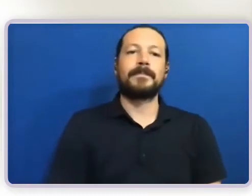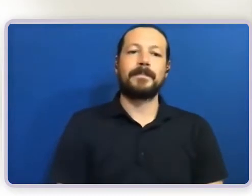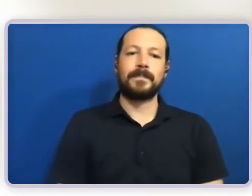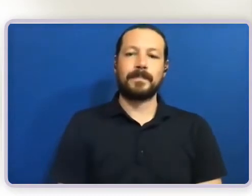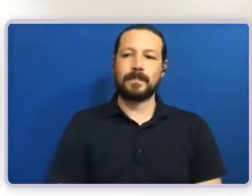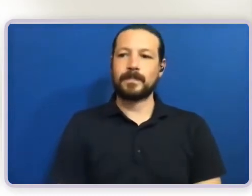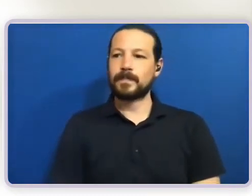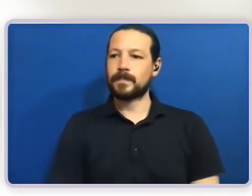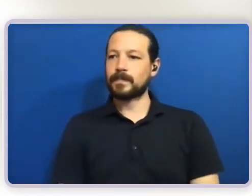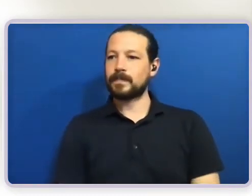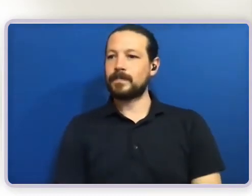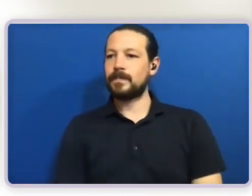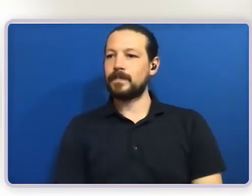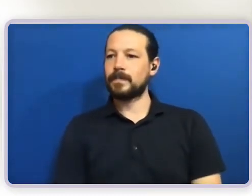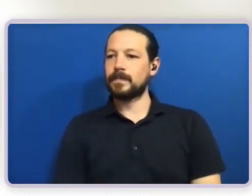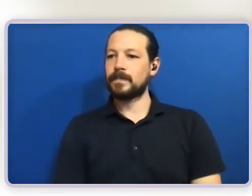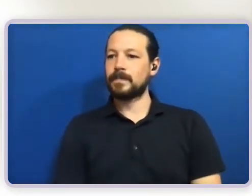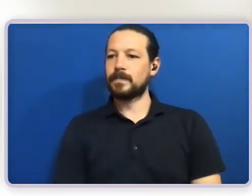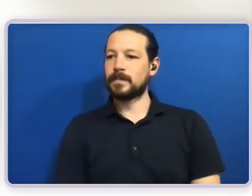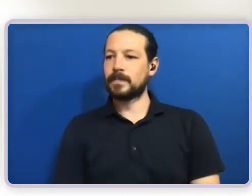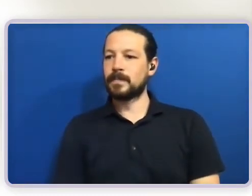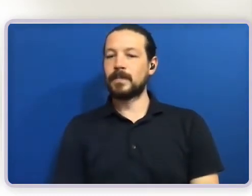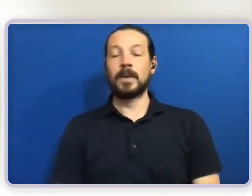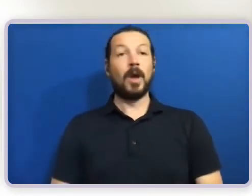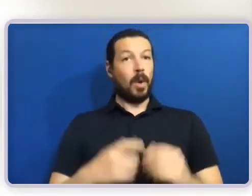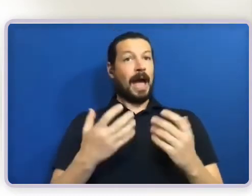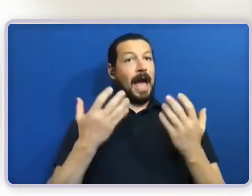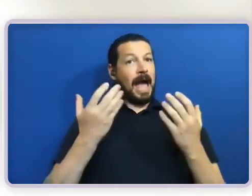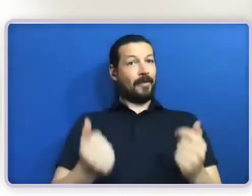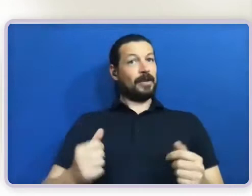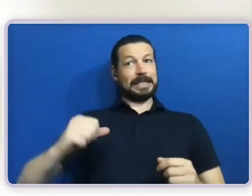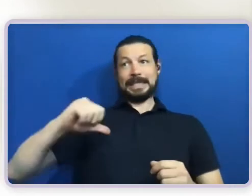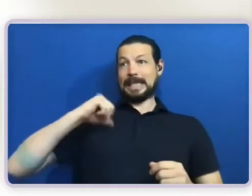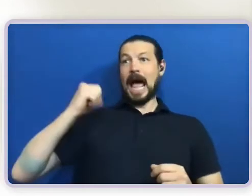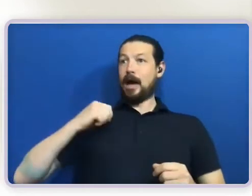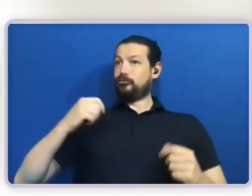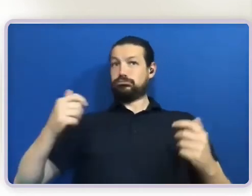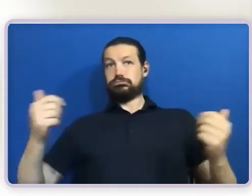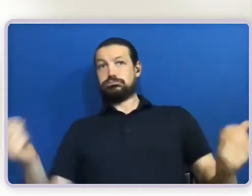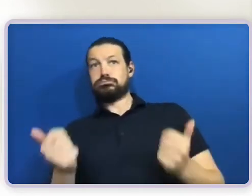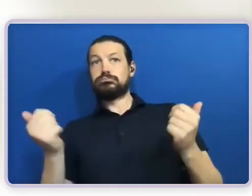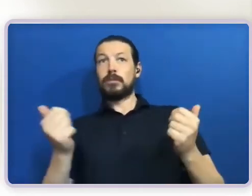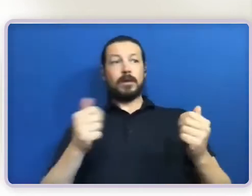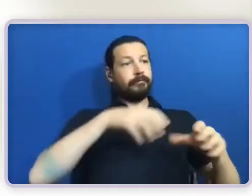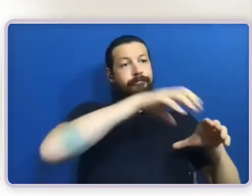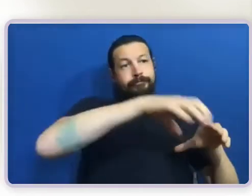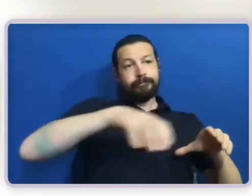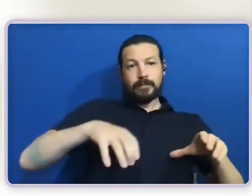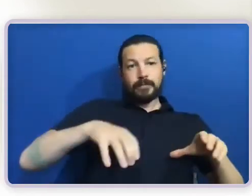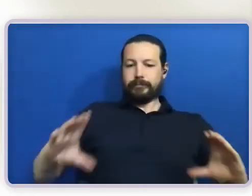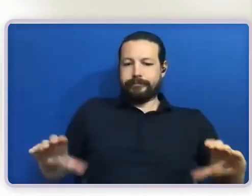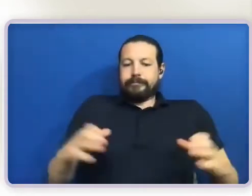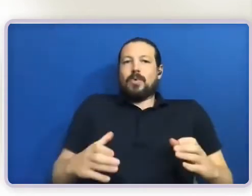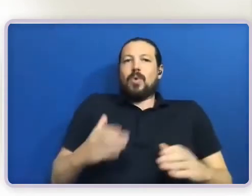Although we have staff in all of the different organisations, we do present as a single service and work